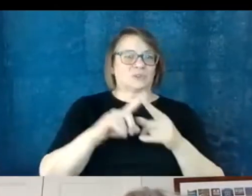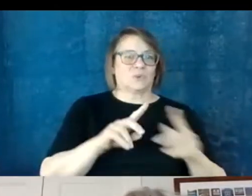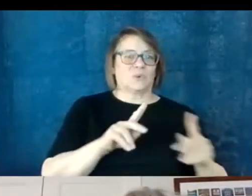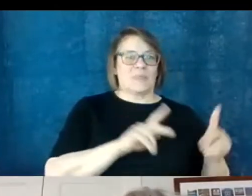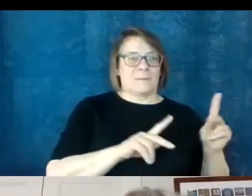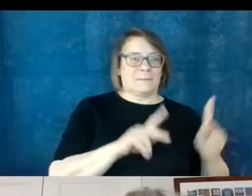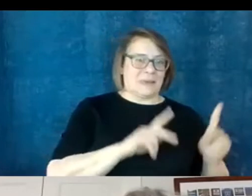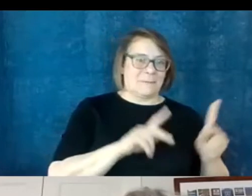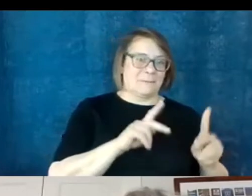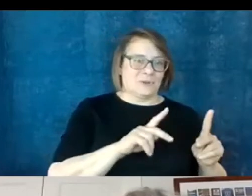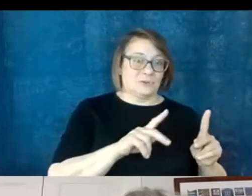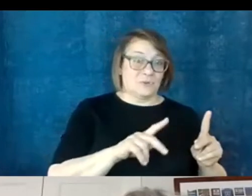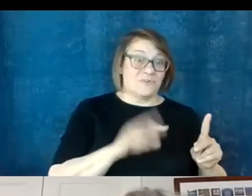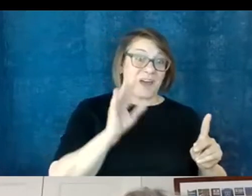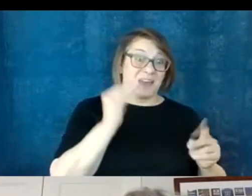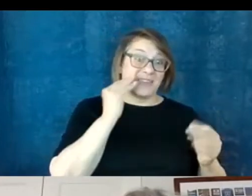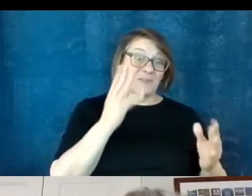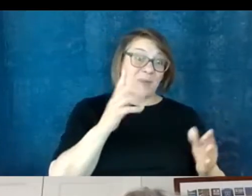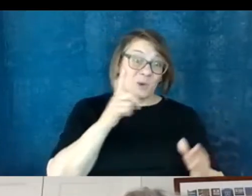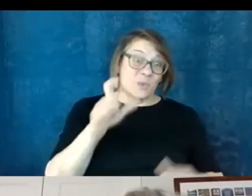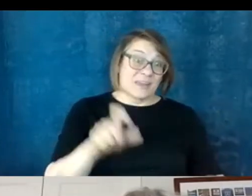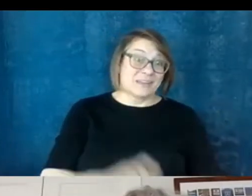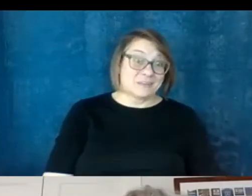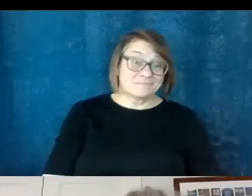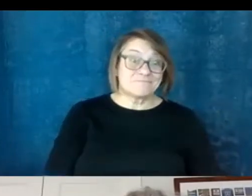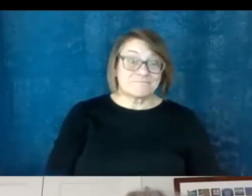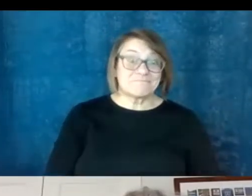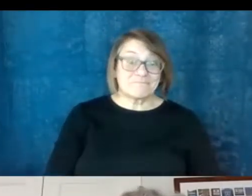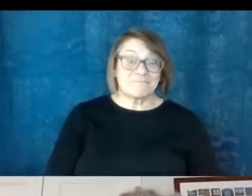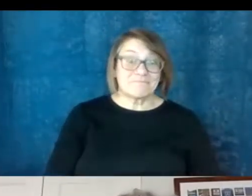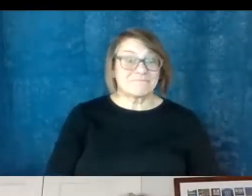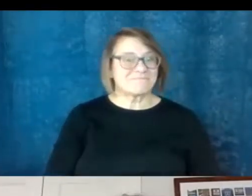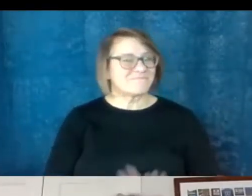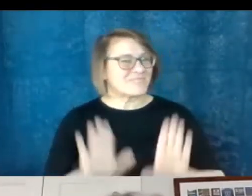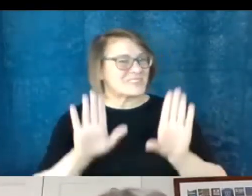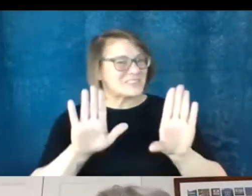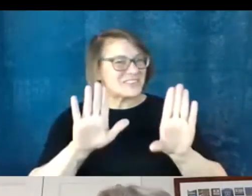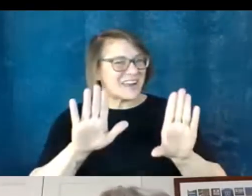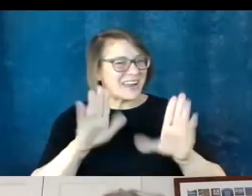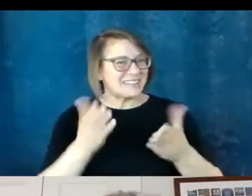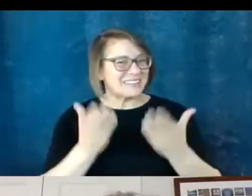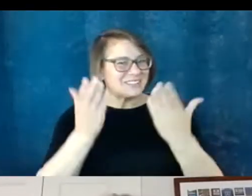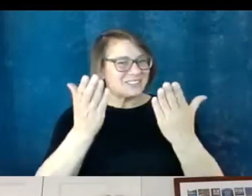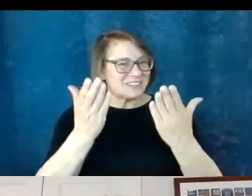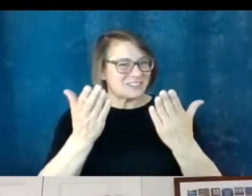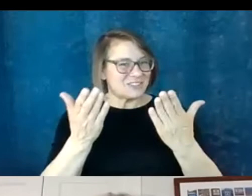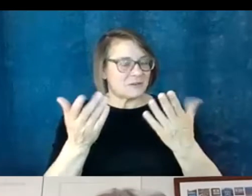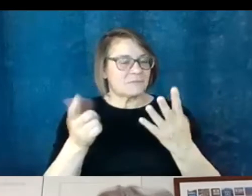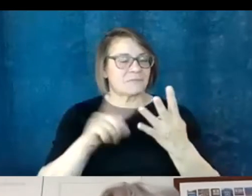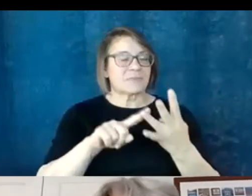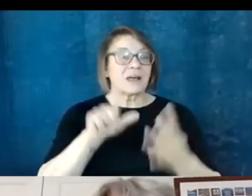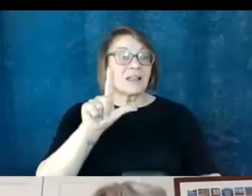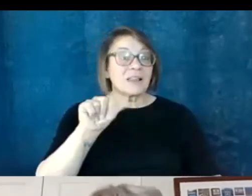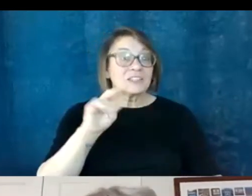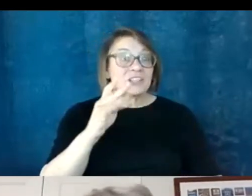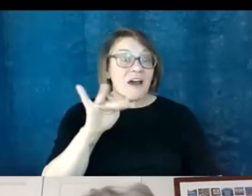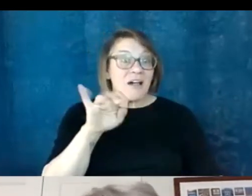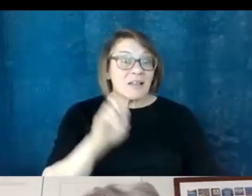the people who need it, that would be fantastic. Great suggestion. And on to Lachelle.